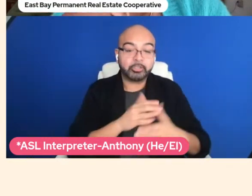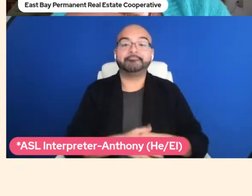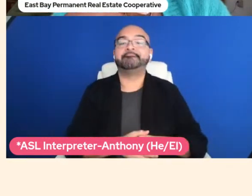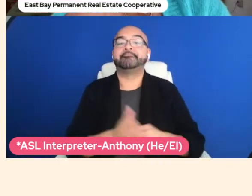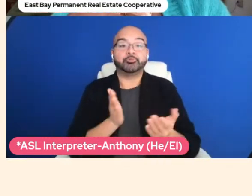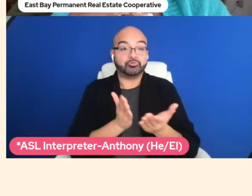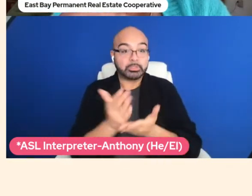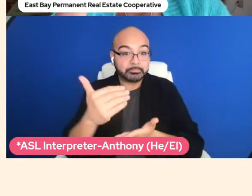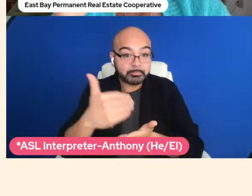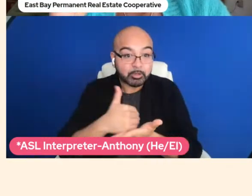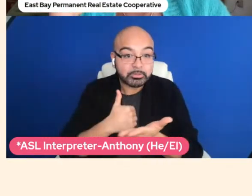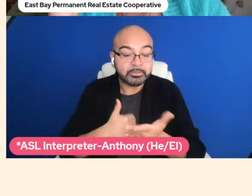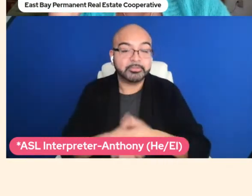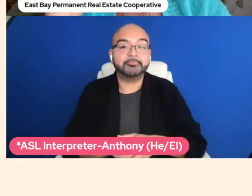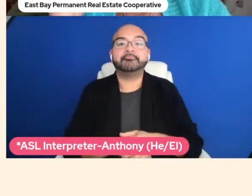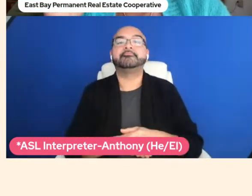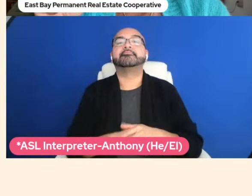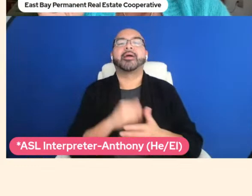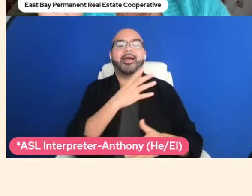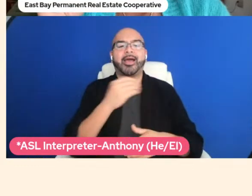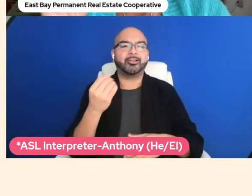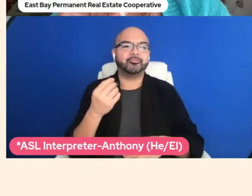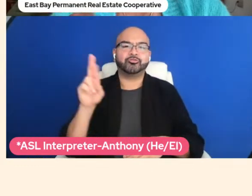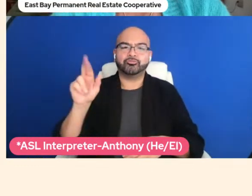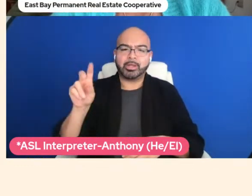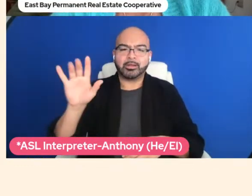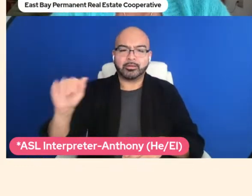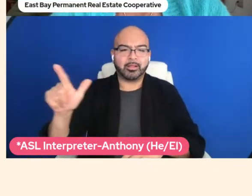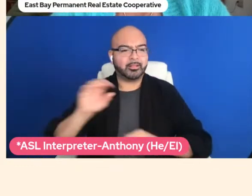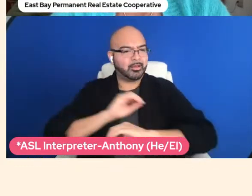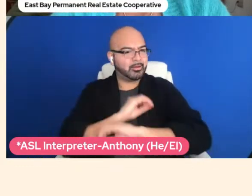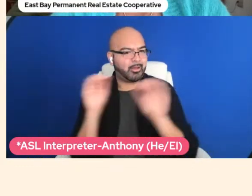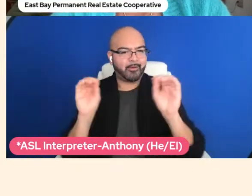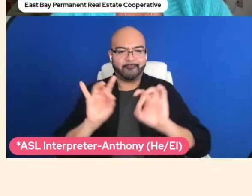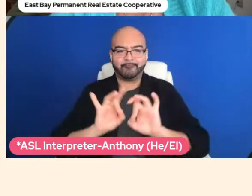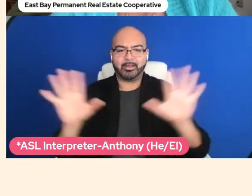transparency, and radical nonviolence.